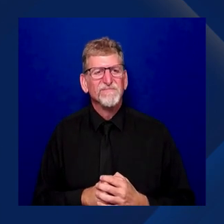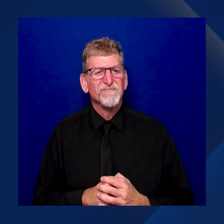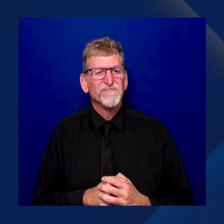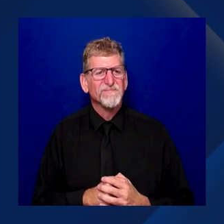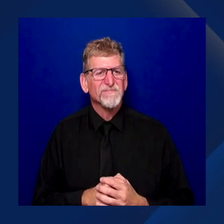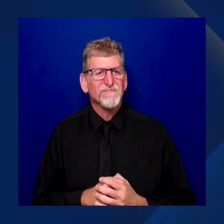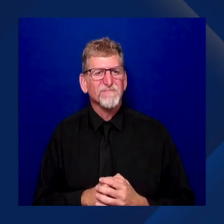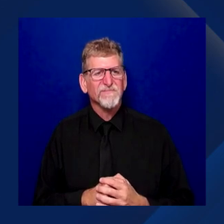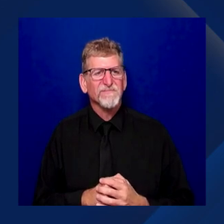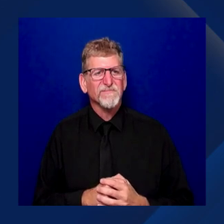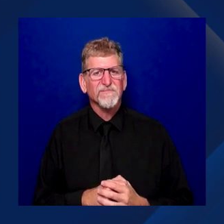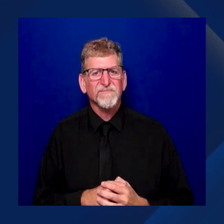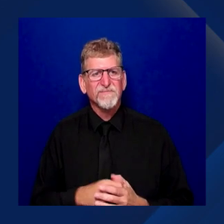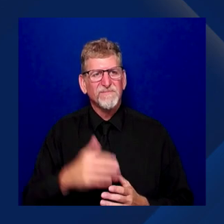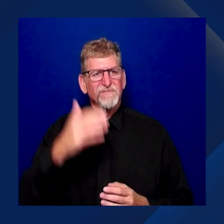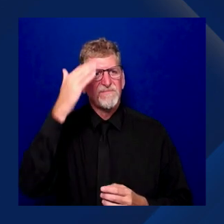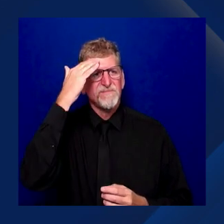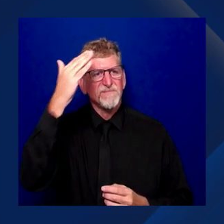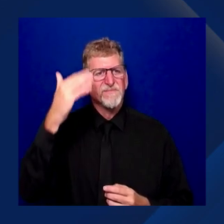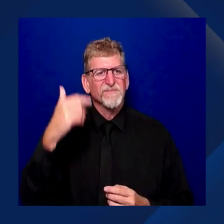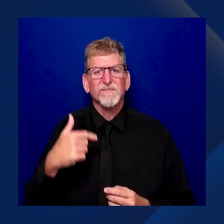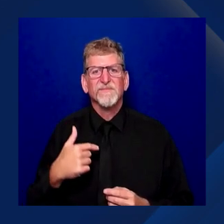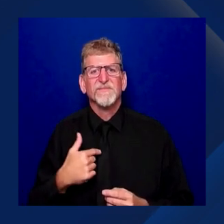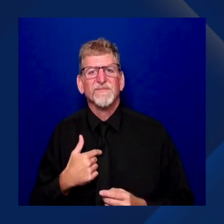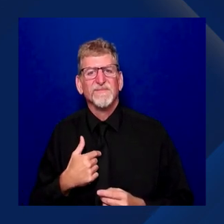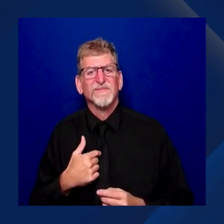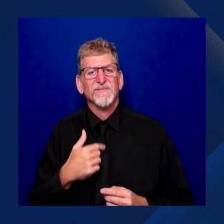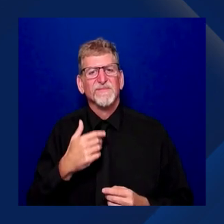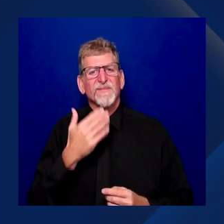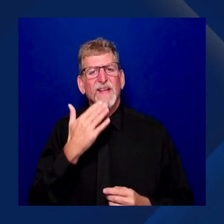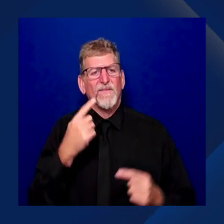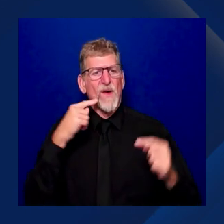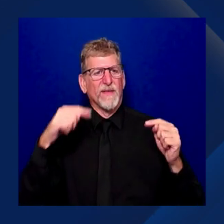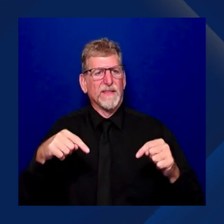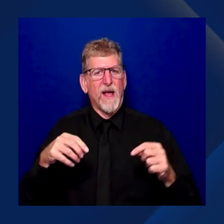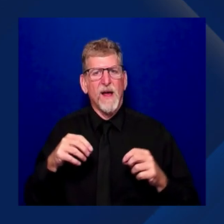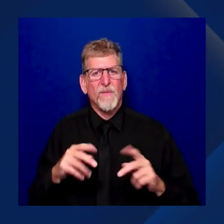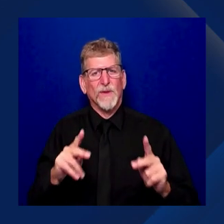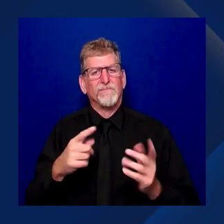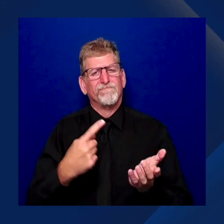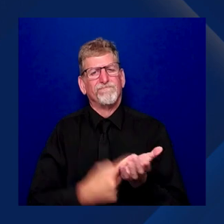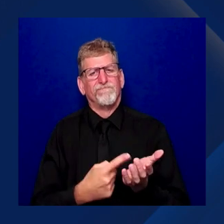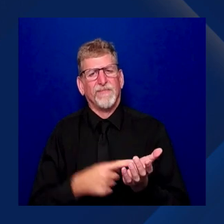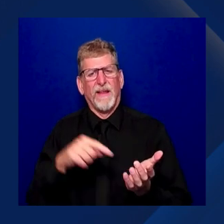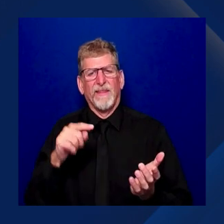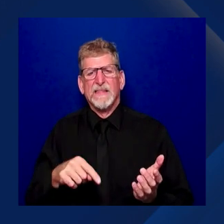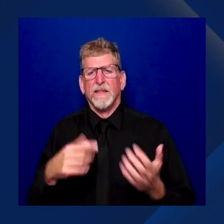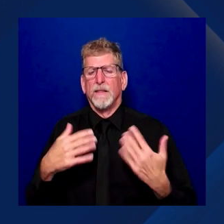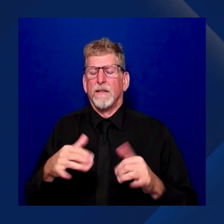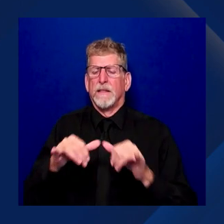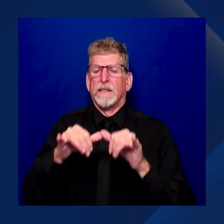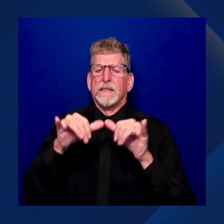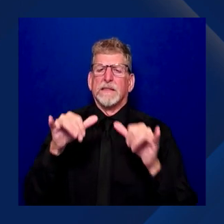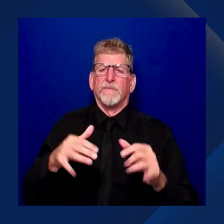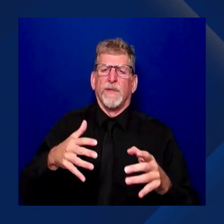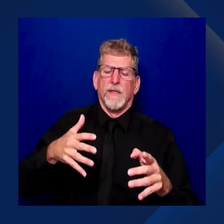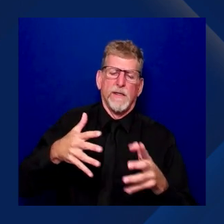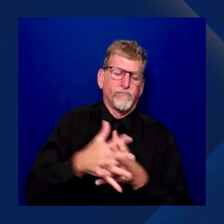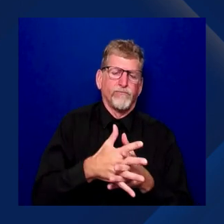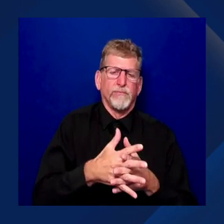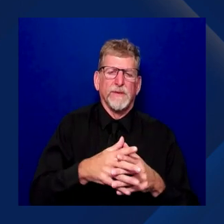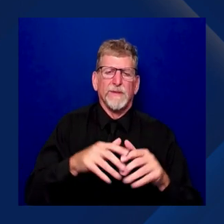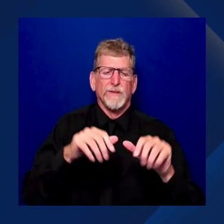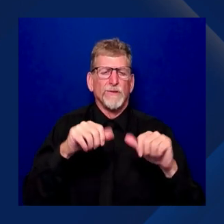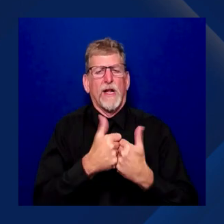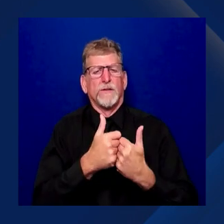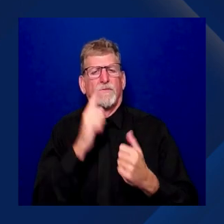Hello, everyone. Thank you for the opportunity to speak about the systemic challenges women face when seeking maternal health.